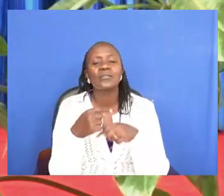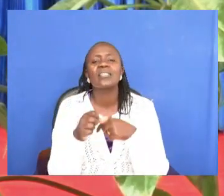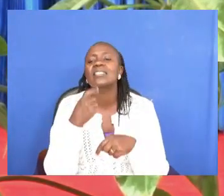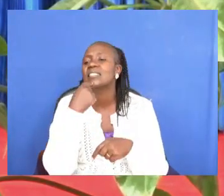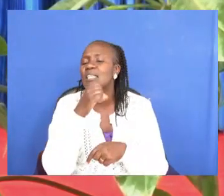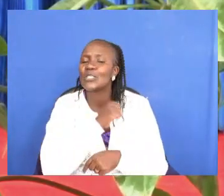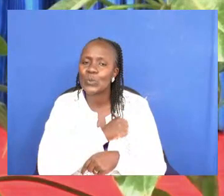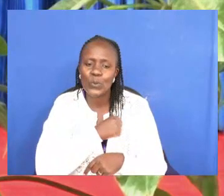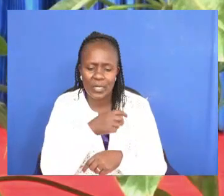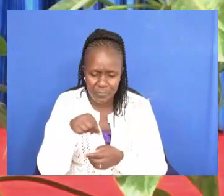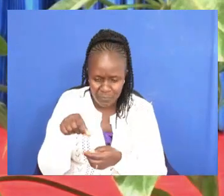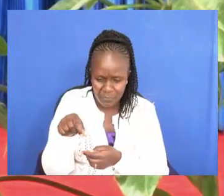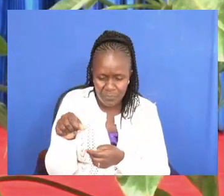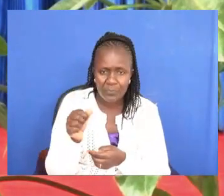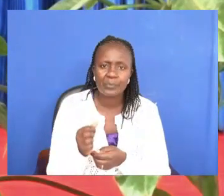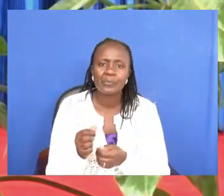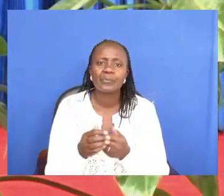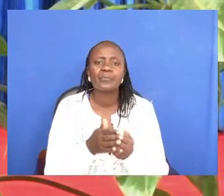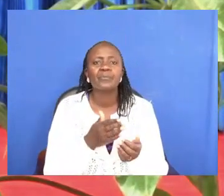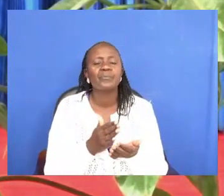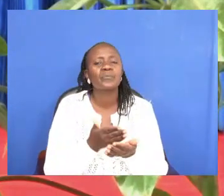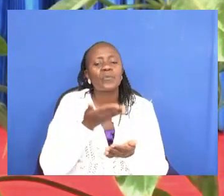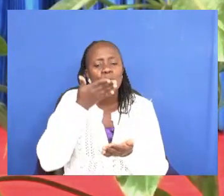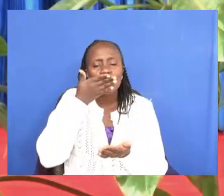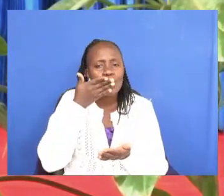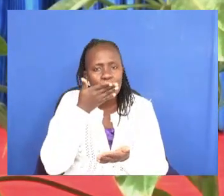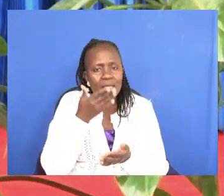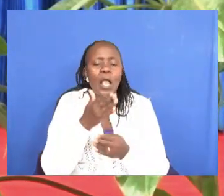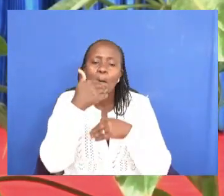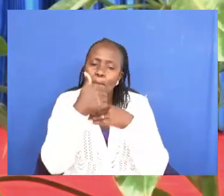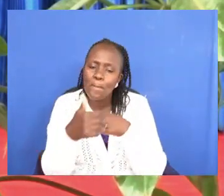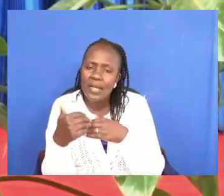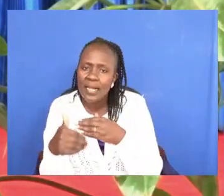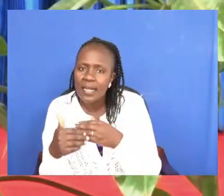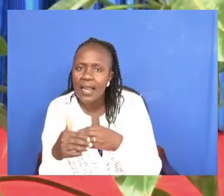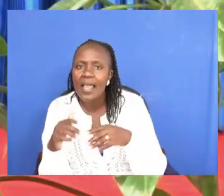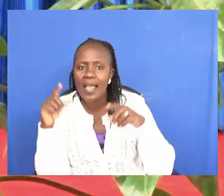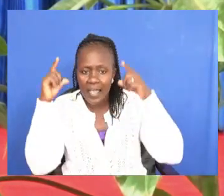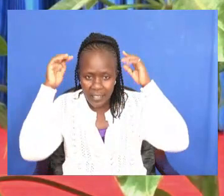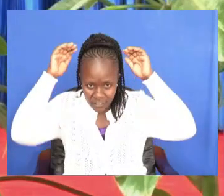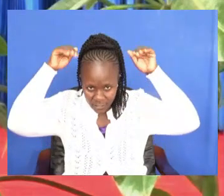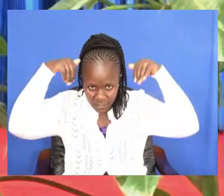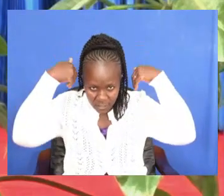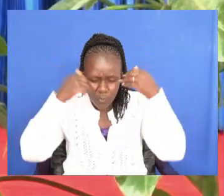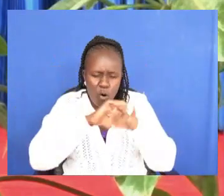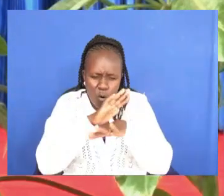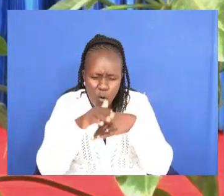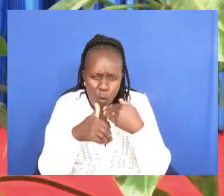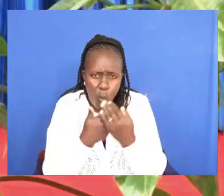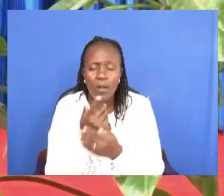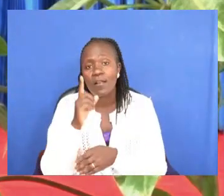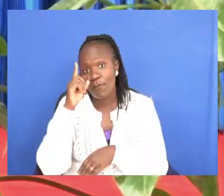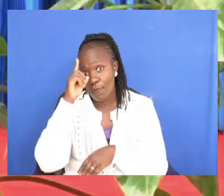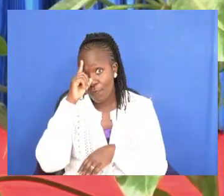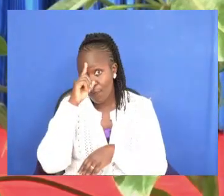were grains, a skin of wine, bread, sheep. All this was